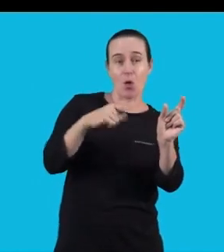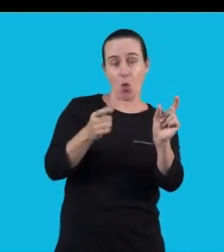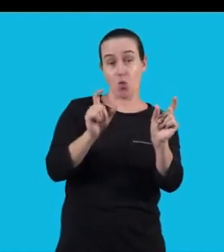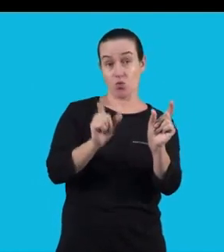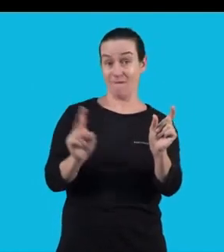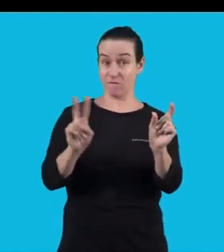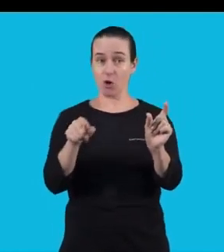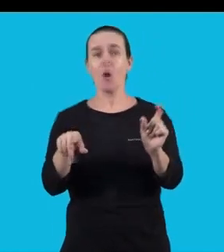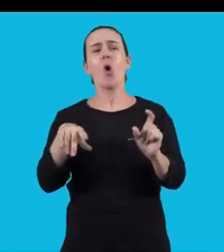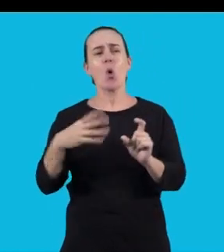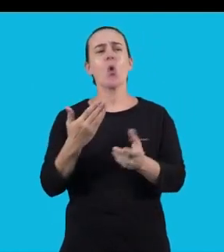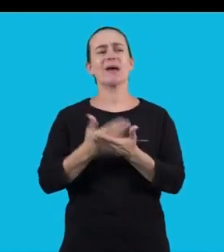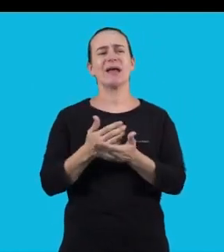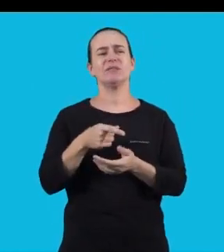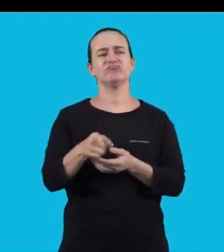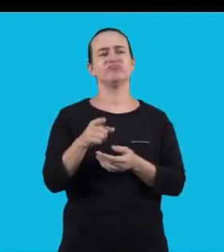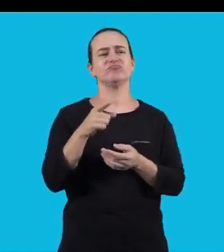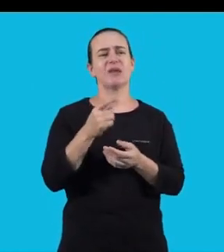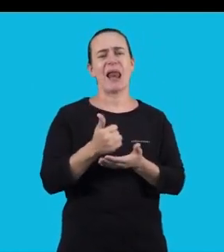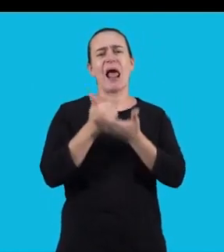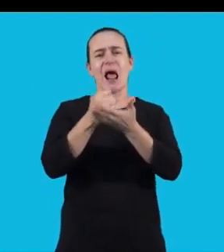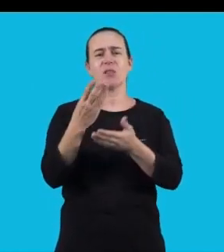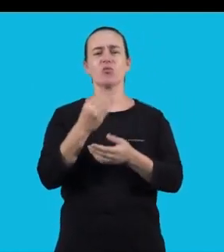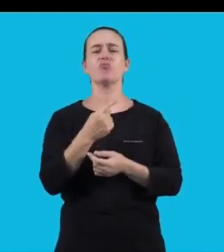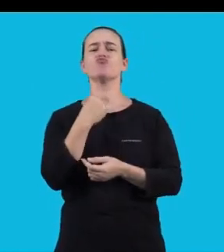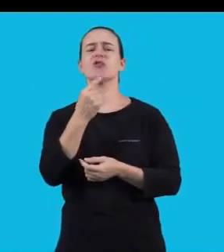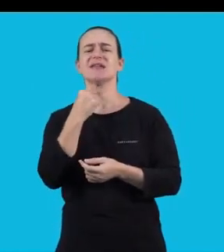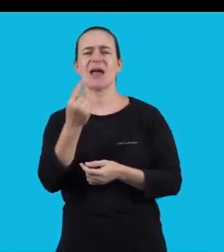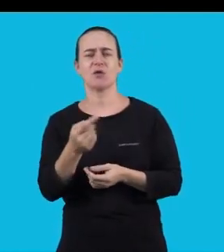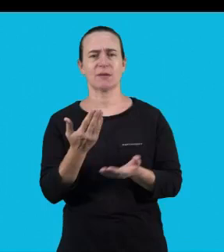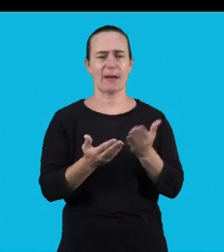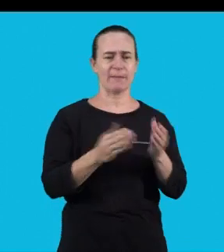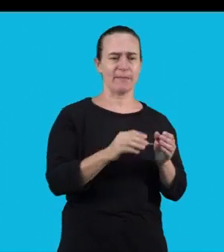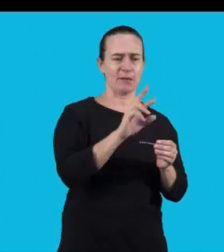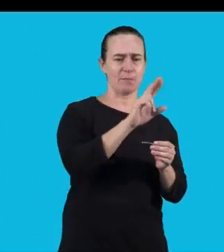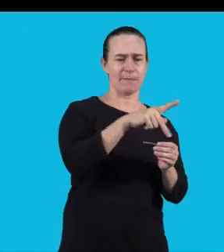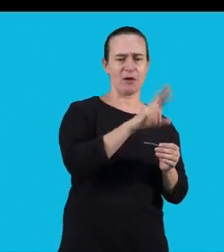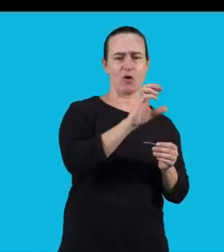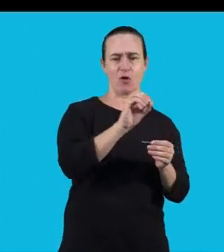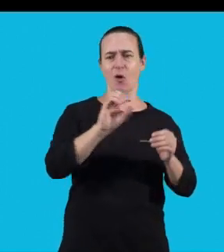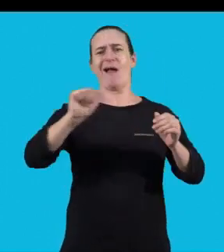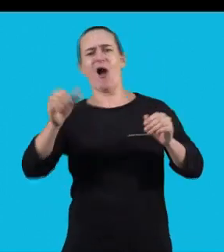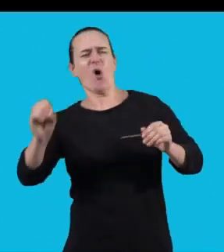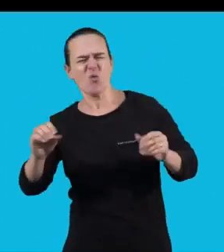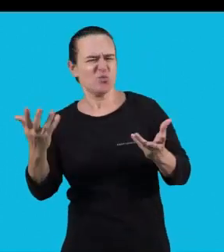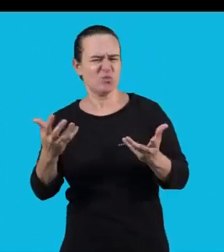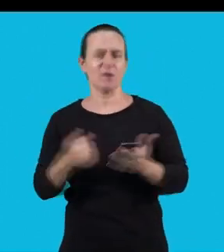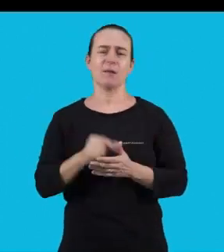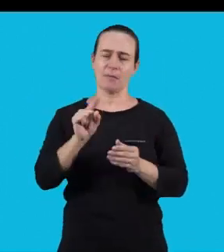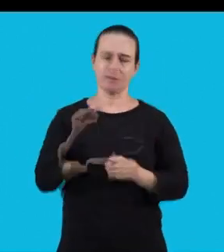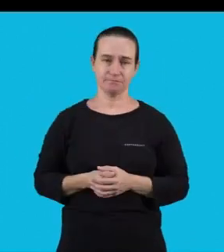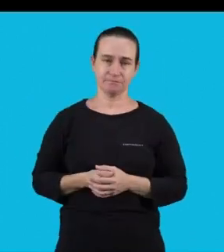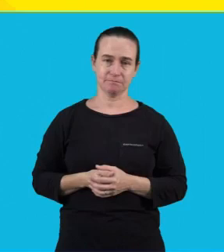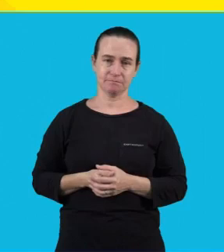two vowels to assist with pronunciation. This is a straightforward entry-level question testing your knowledge of